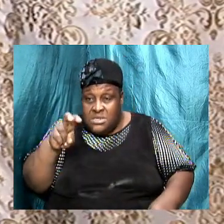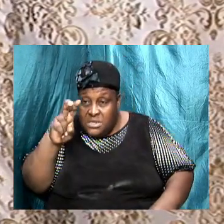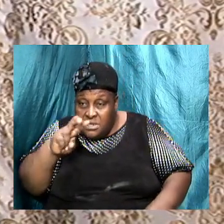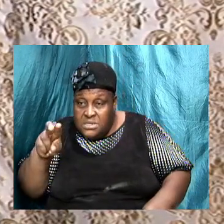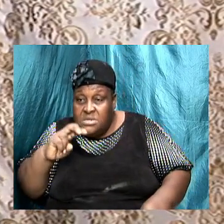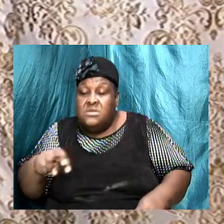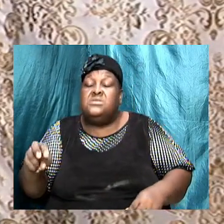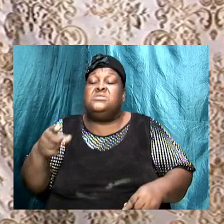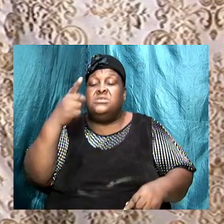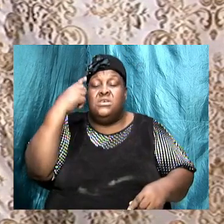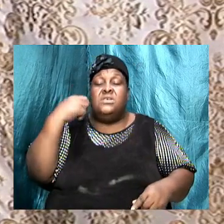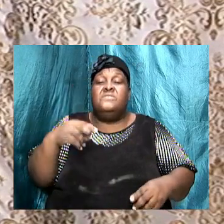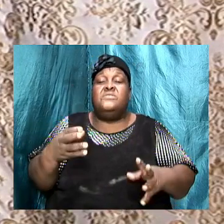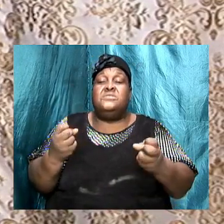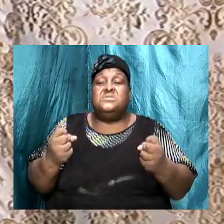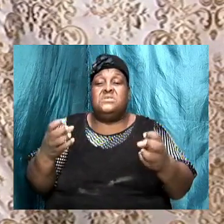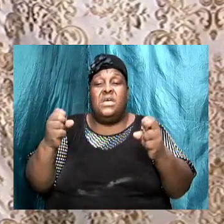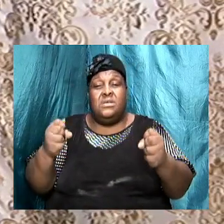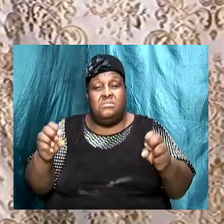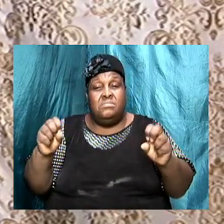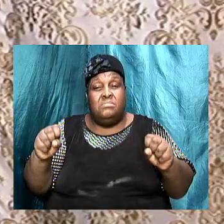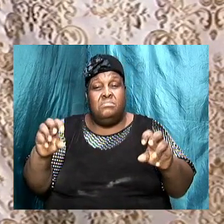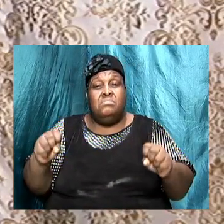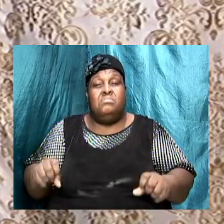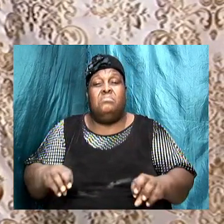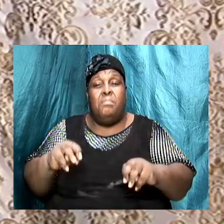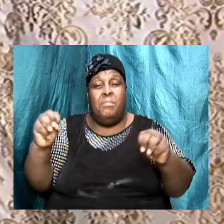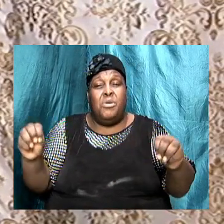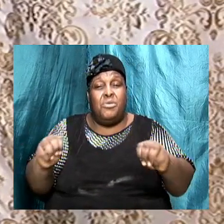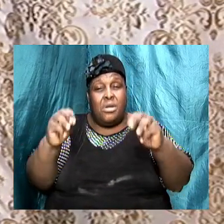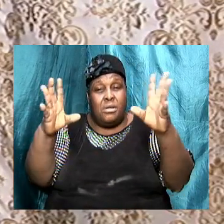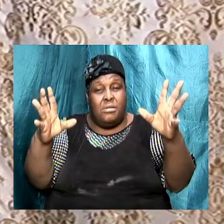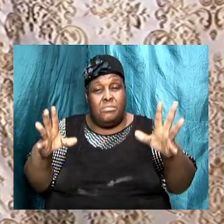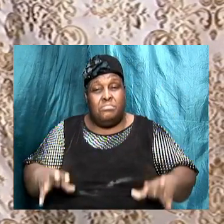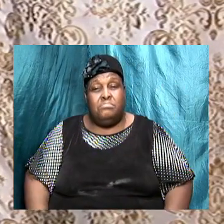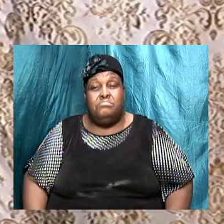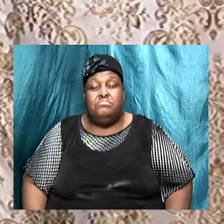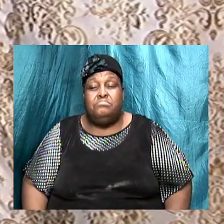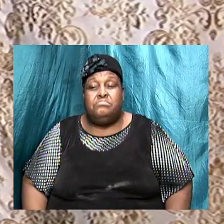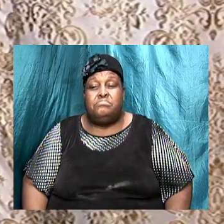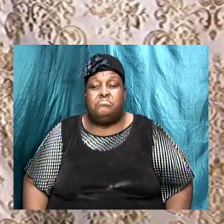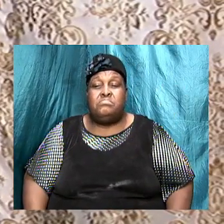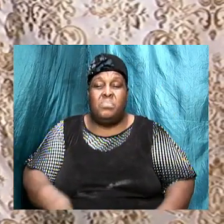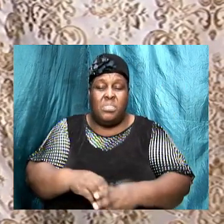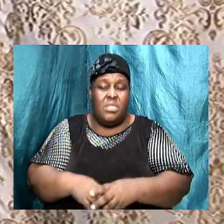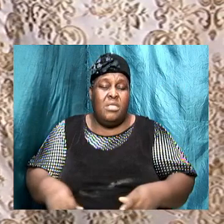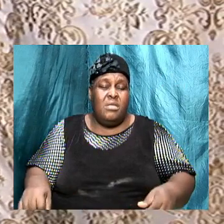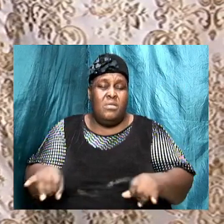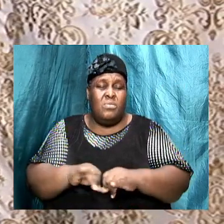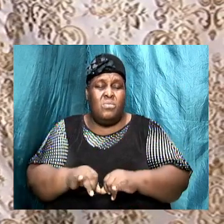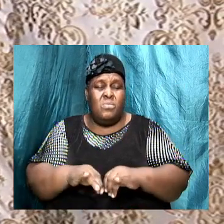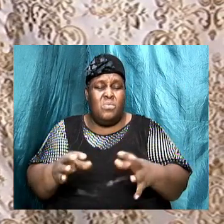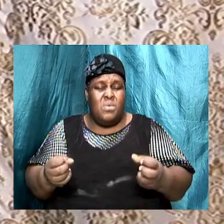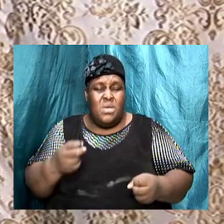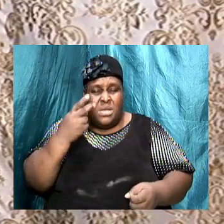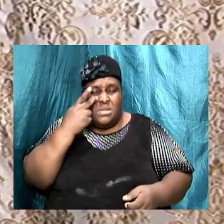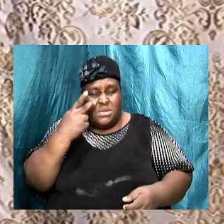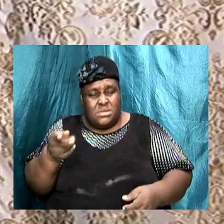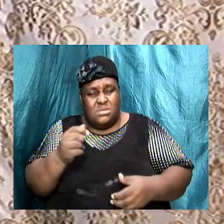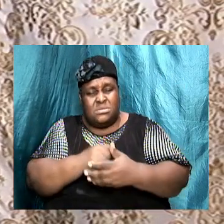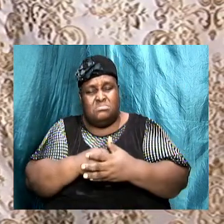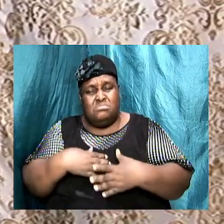And as individuals, we like to see somebody getting up out of a wheelchair, and we like to